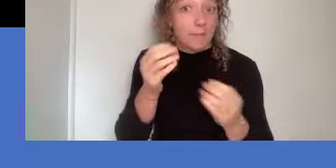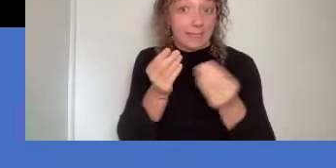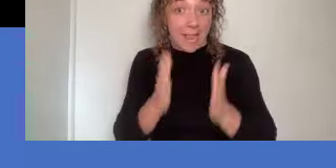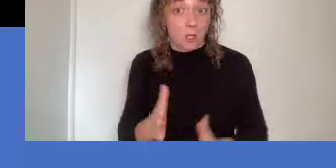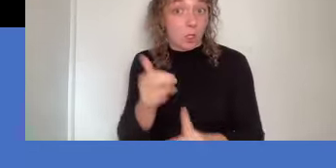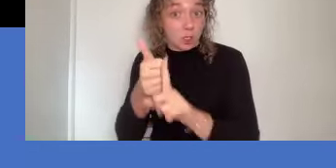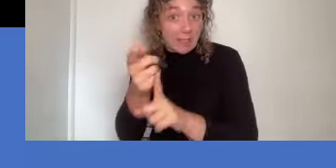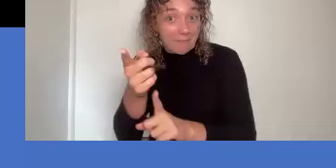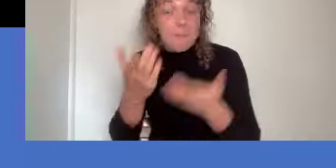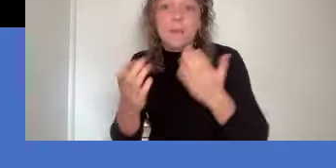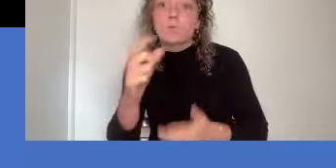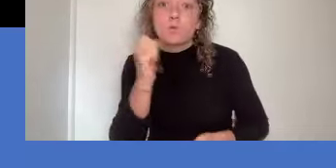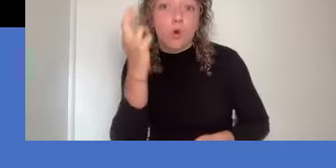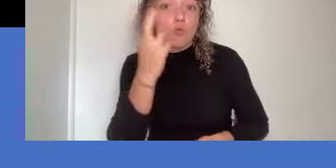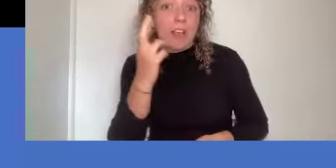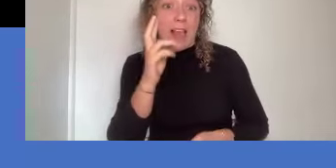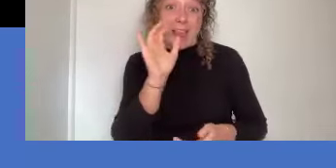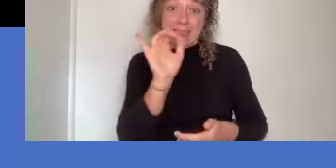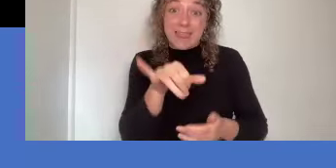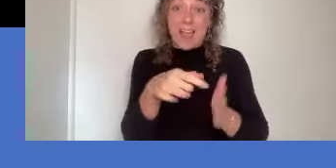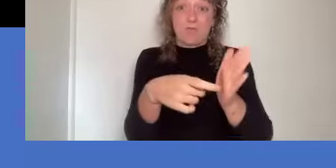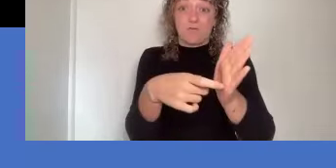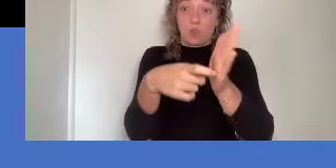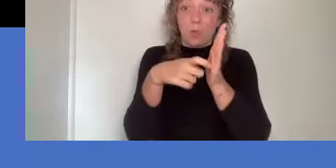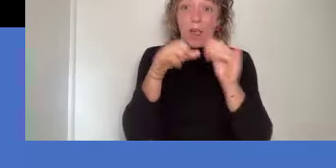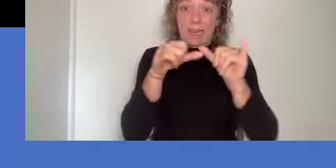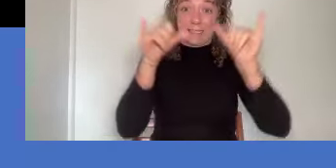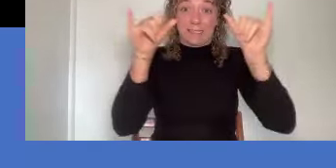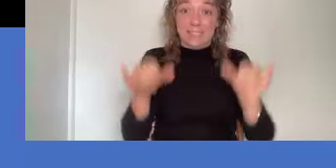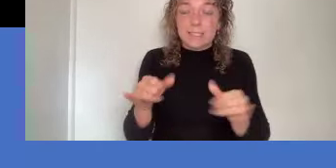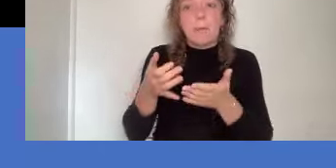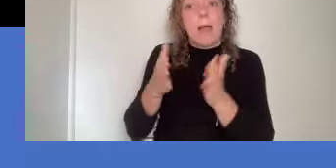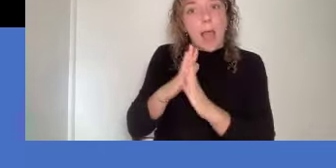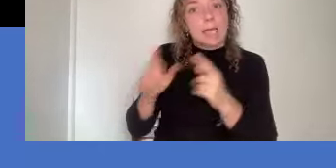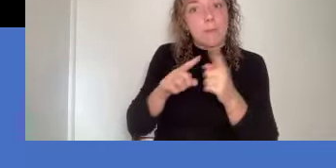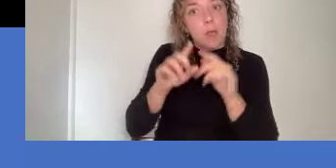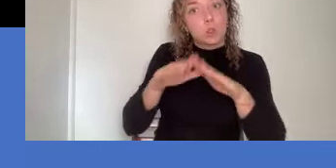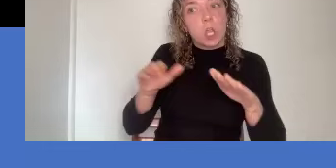not have realized that this main required system asks about a